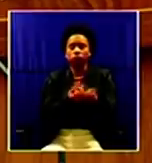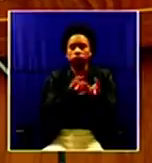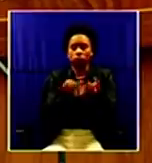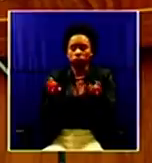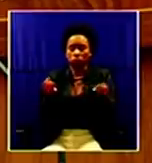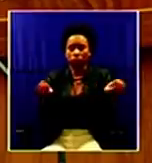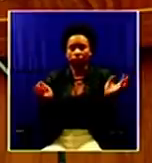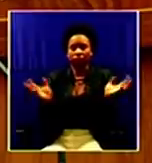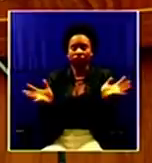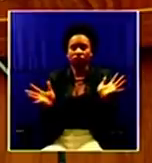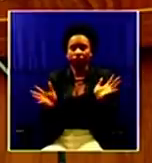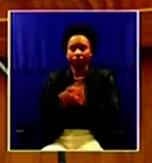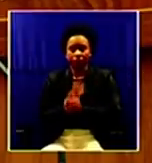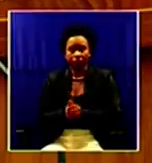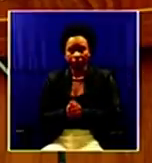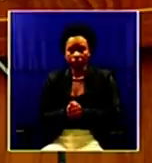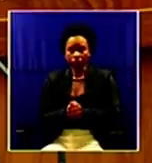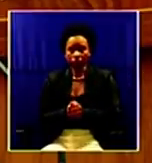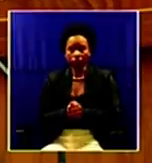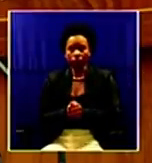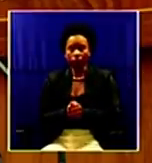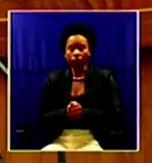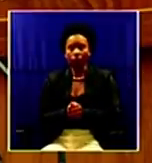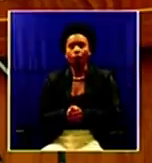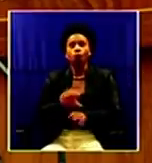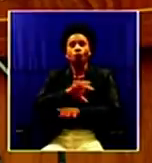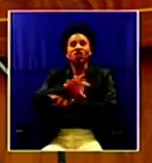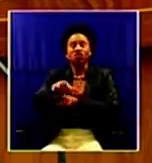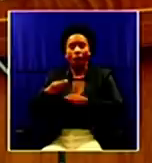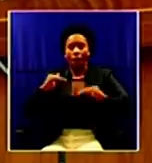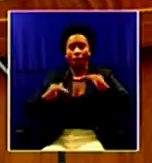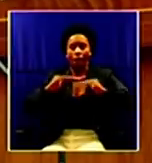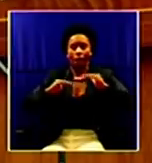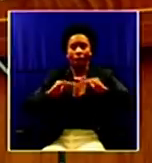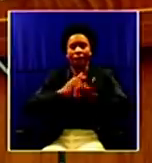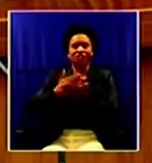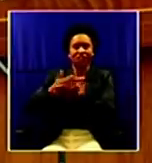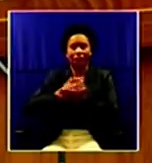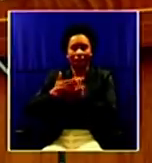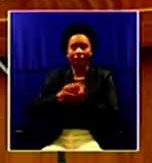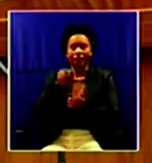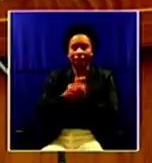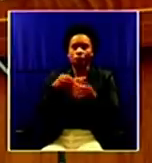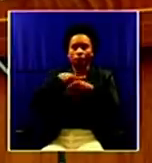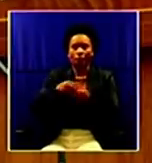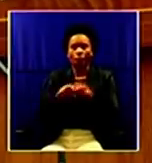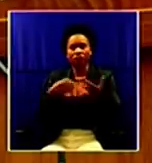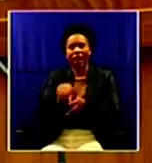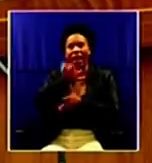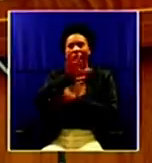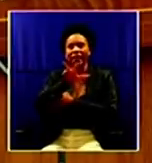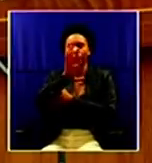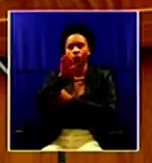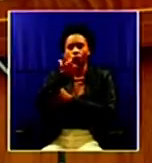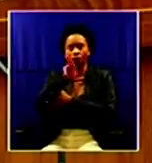earlier. The provincial equitable share will be augmented by 8 billion rand for